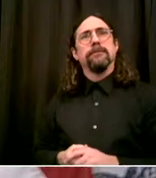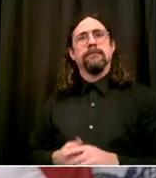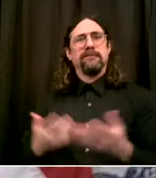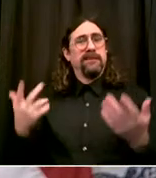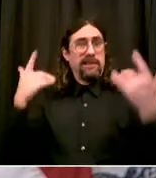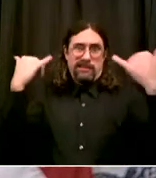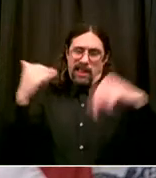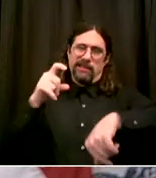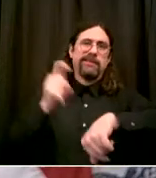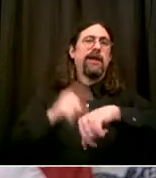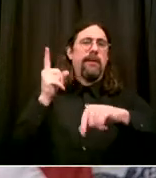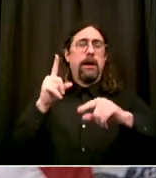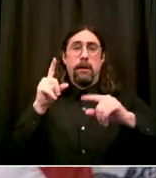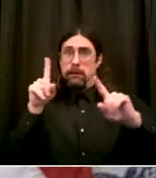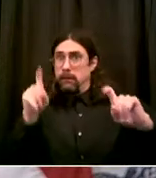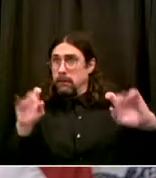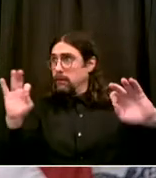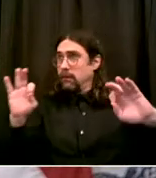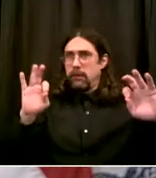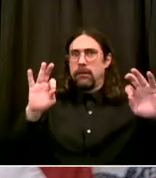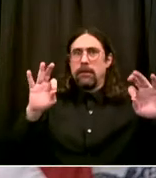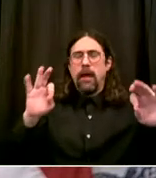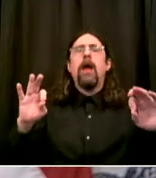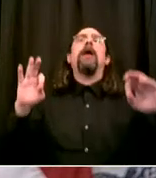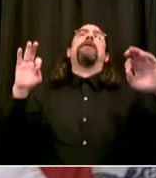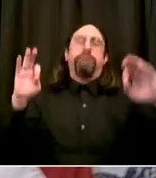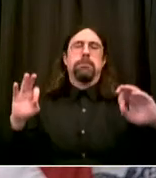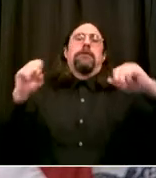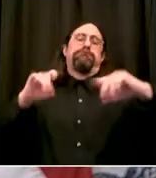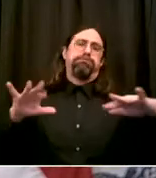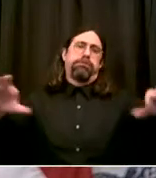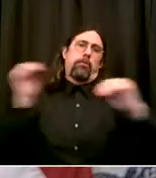Newsday. Hey, good morning, Mr. Mayor. Happy New